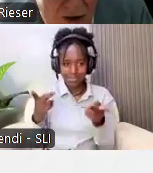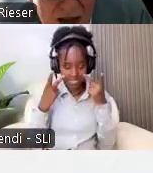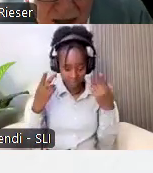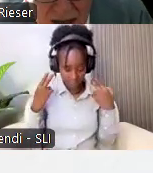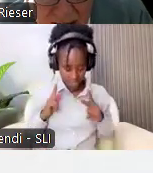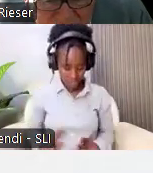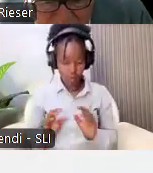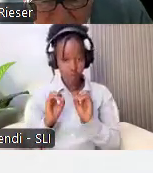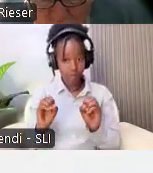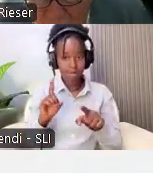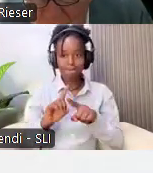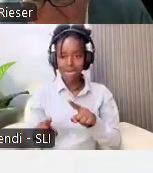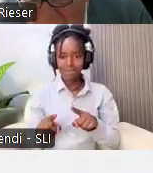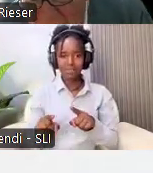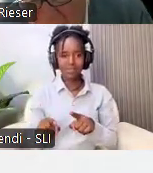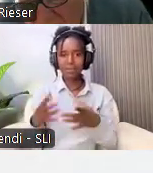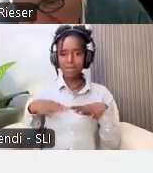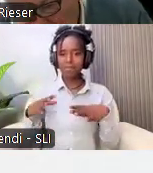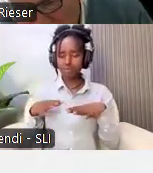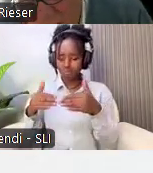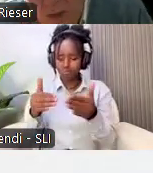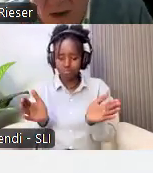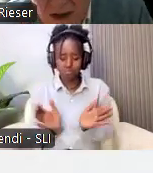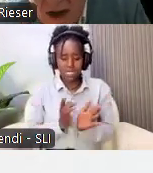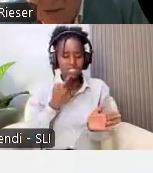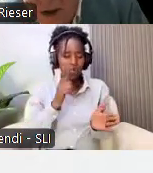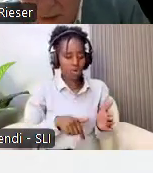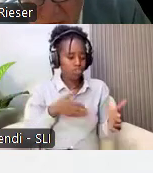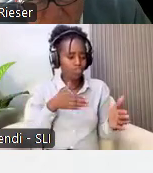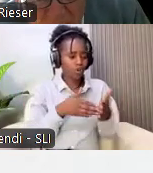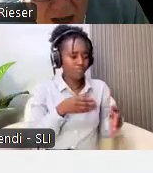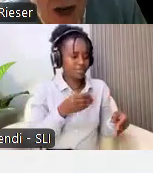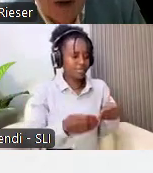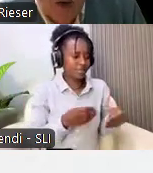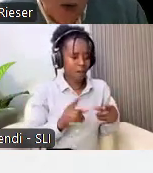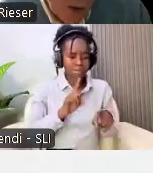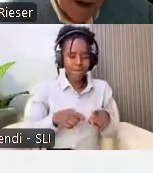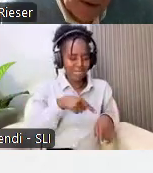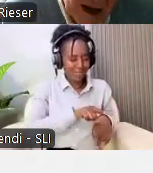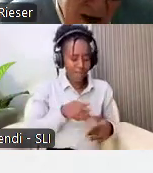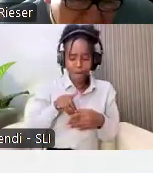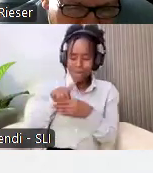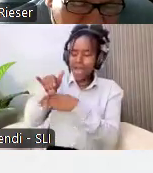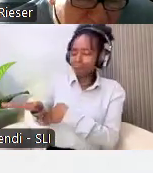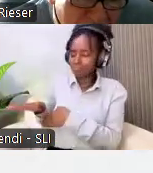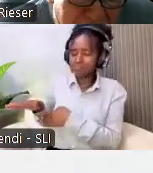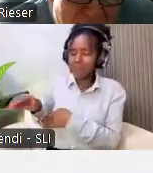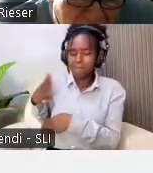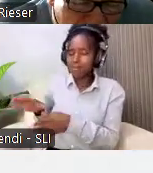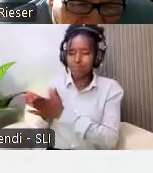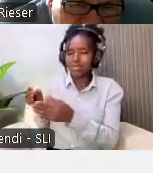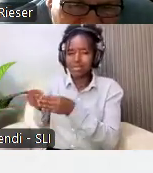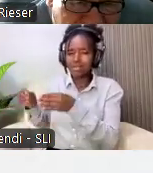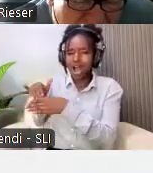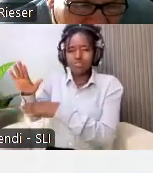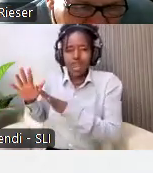many are not taken account of. And we, in the Commonwealth Disabled People's Forum, include all people with hidden impairments, whether that's